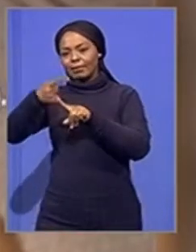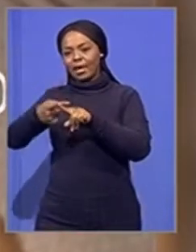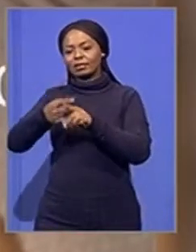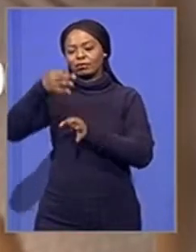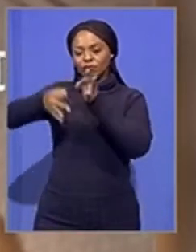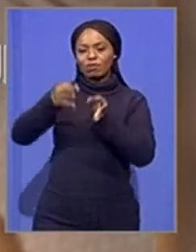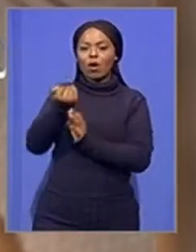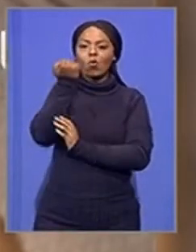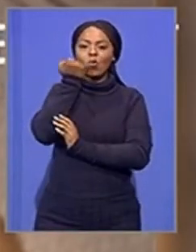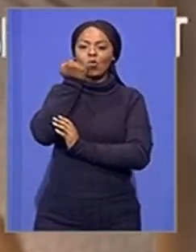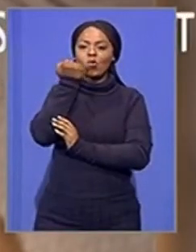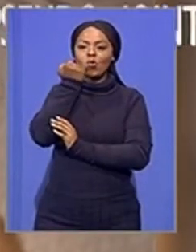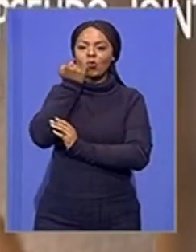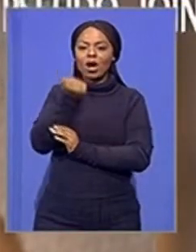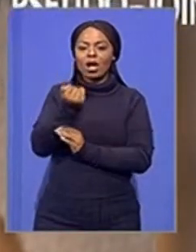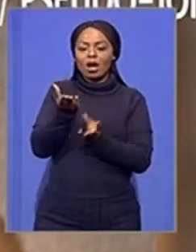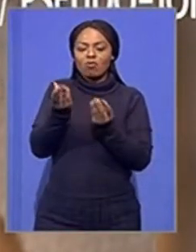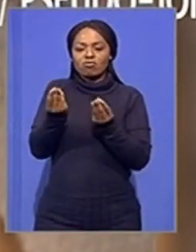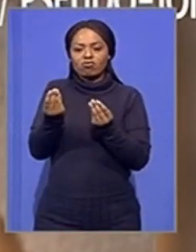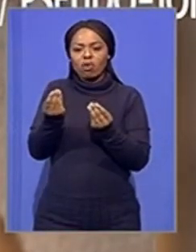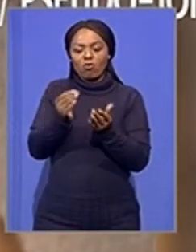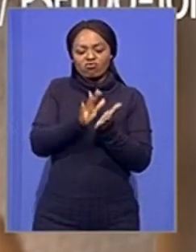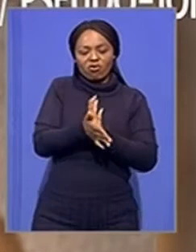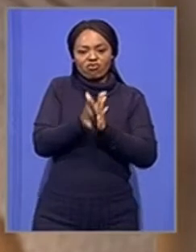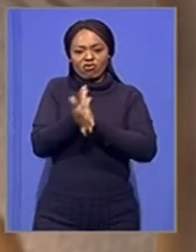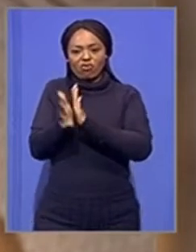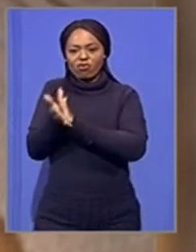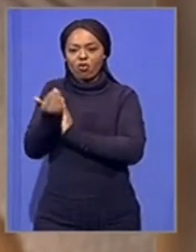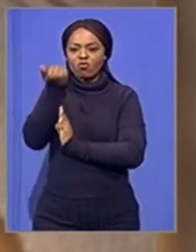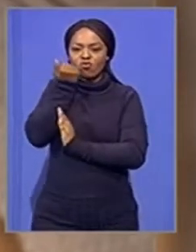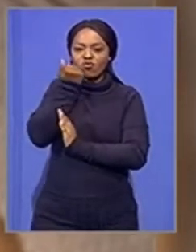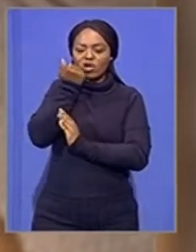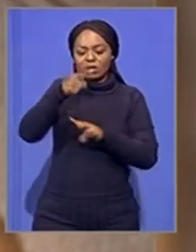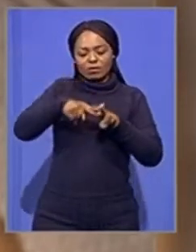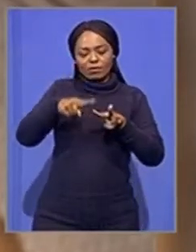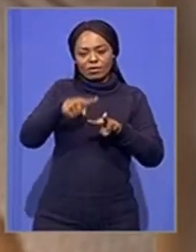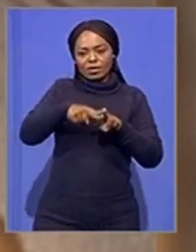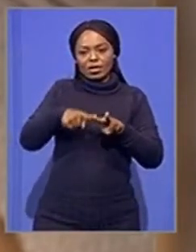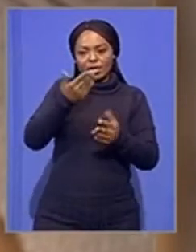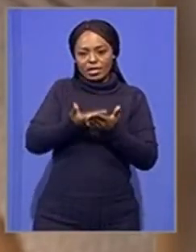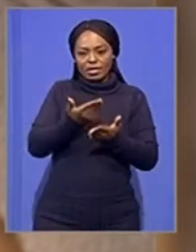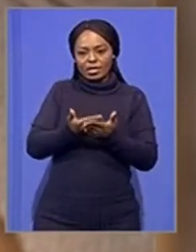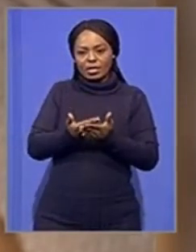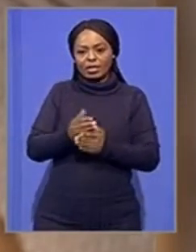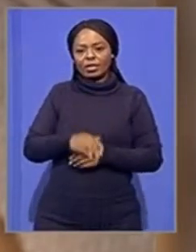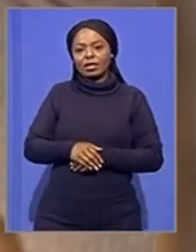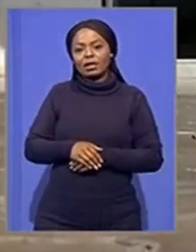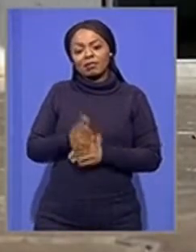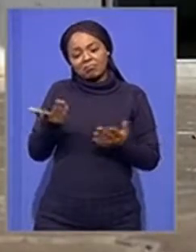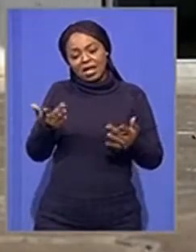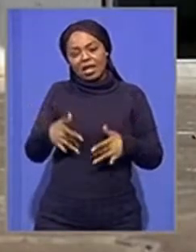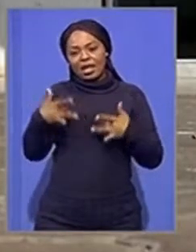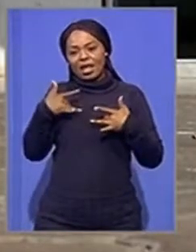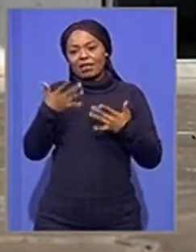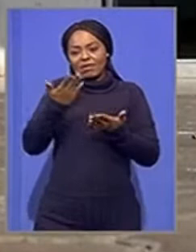masapo a bonolo a fokolang. Bokamoso ba phetogo bo ka ba lerotho ha ka tlameha ho hola a sena maoto, mme ke ka hona